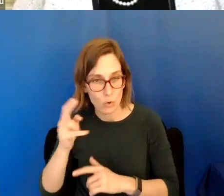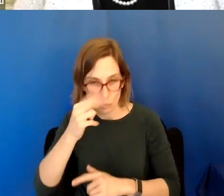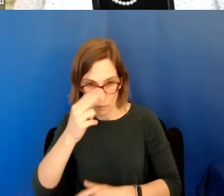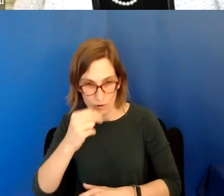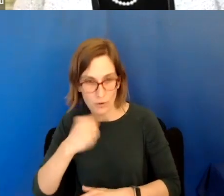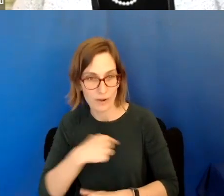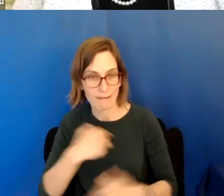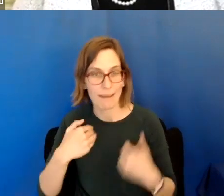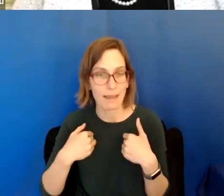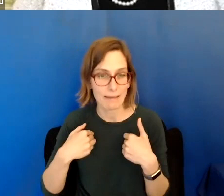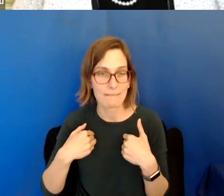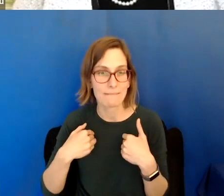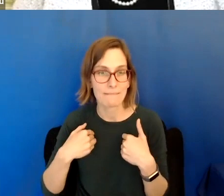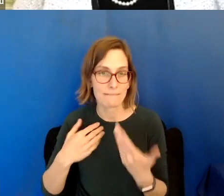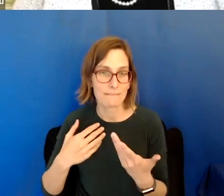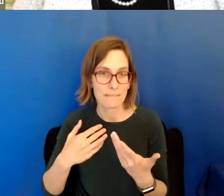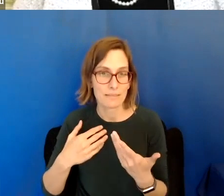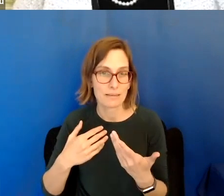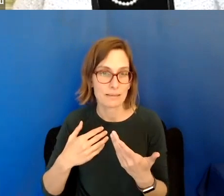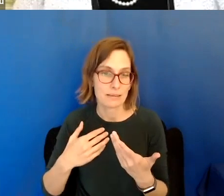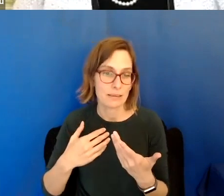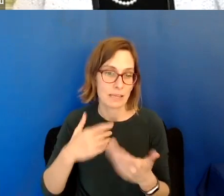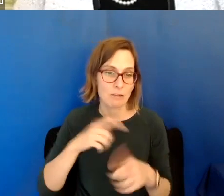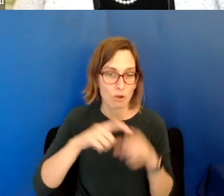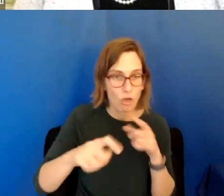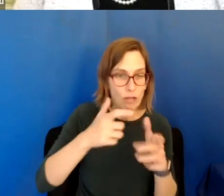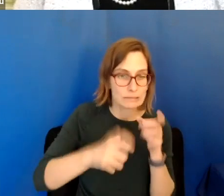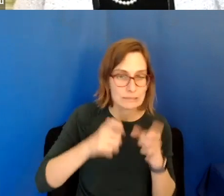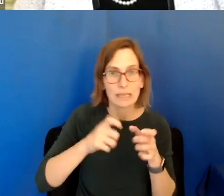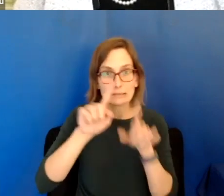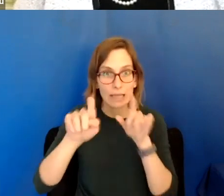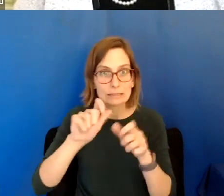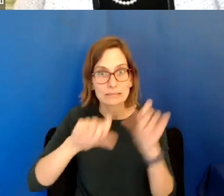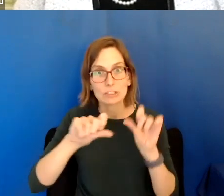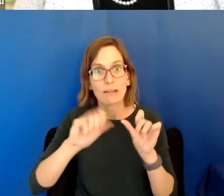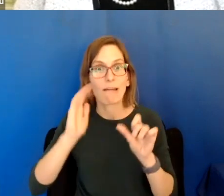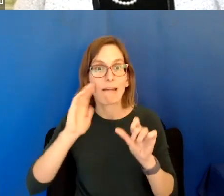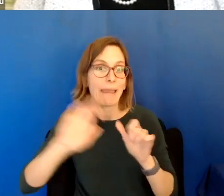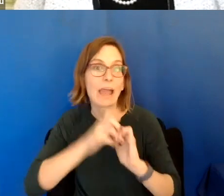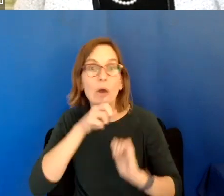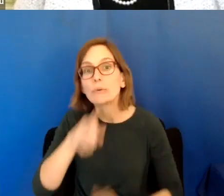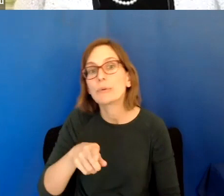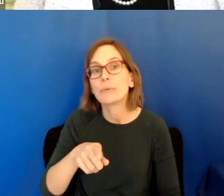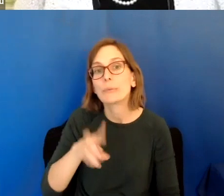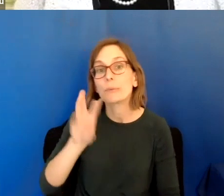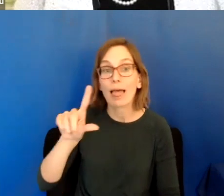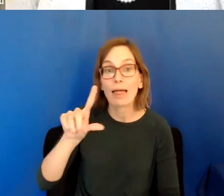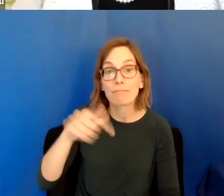have. We hop on Zoom calls or text or whatever, and we ask each other, hey, how are you? And we always say, well, I'm